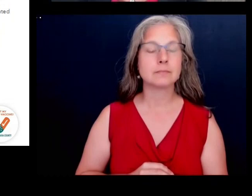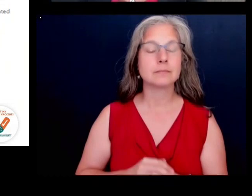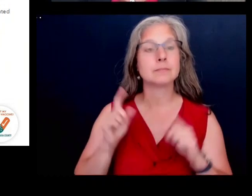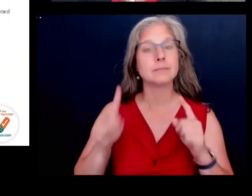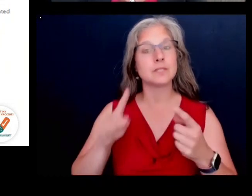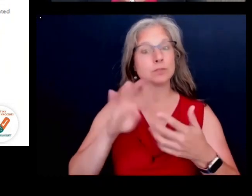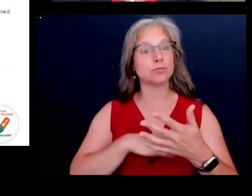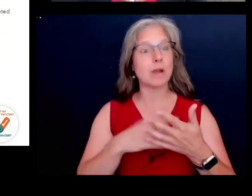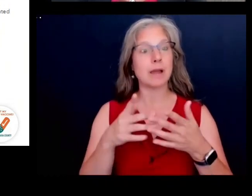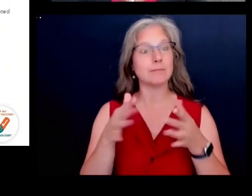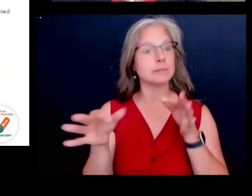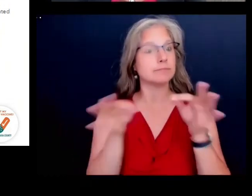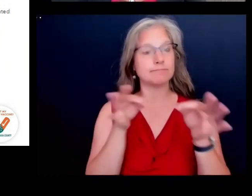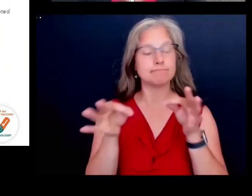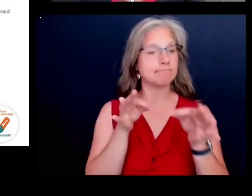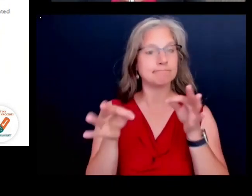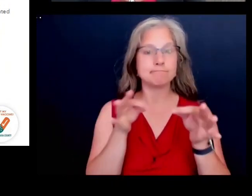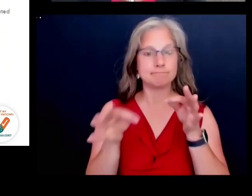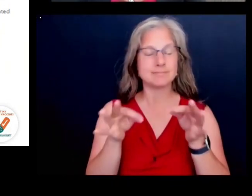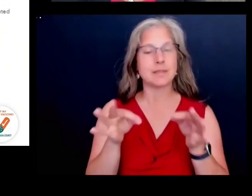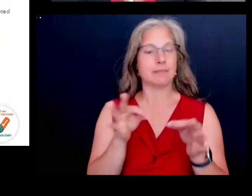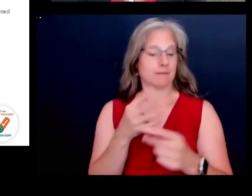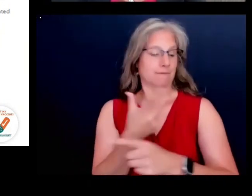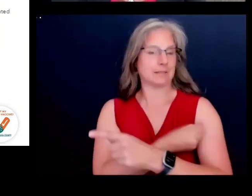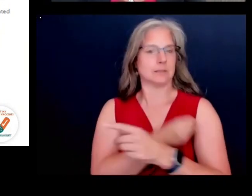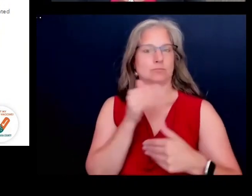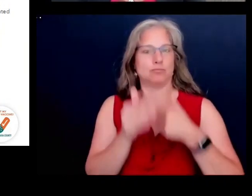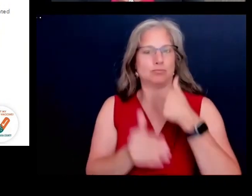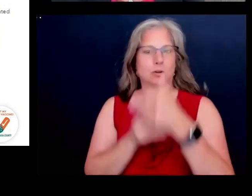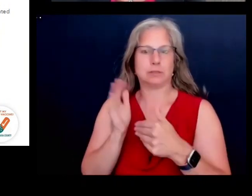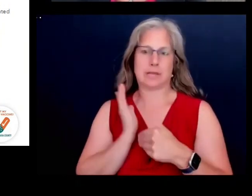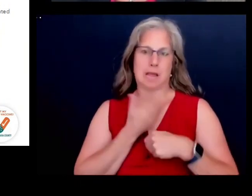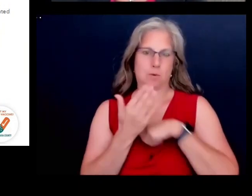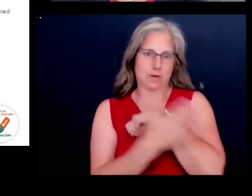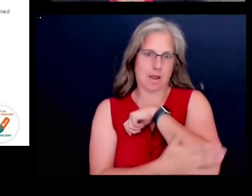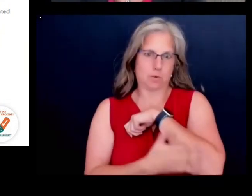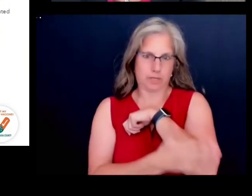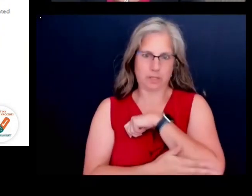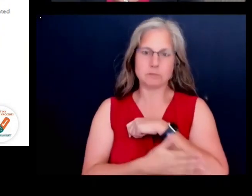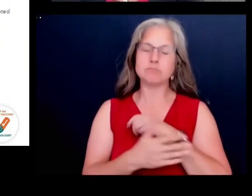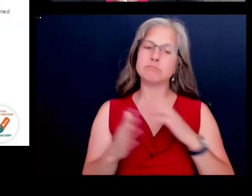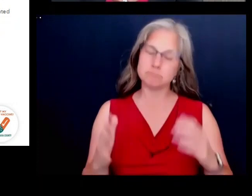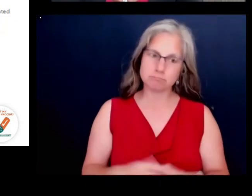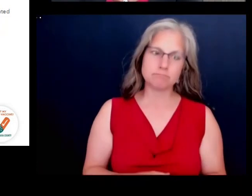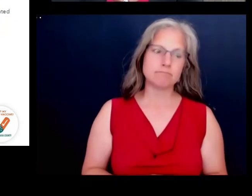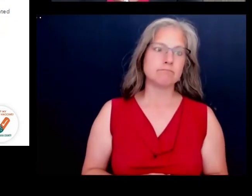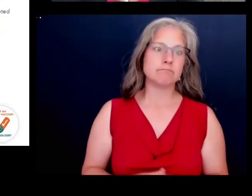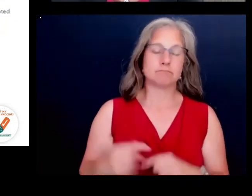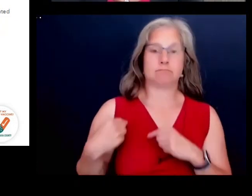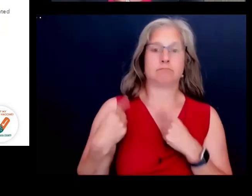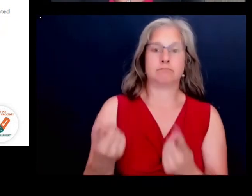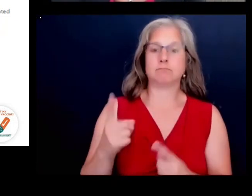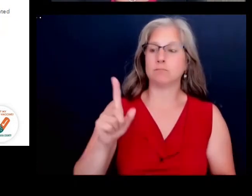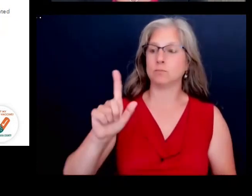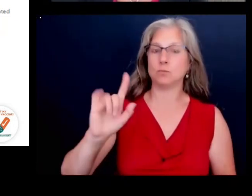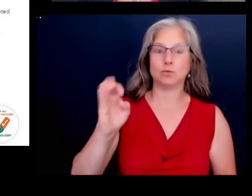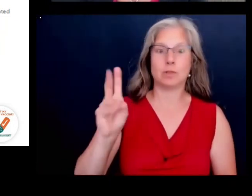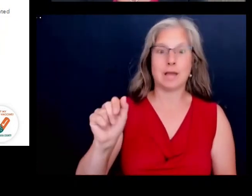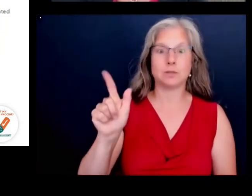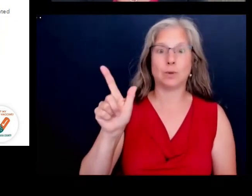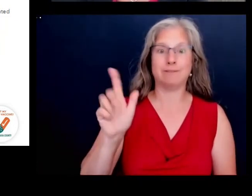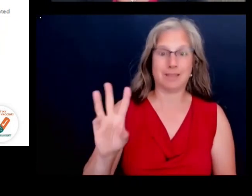this graph describes the vaccination progress in our county. So as of